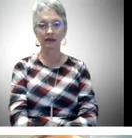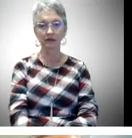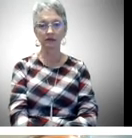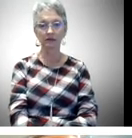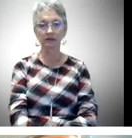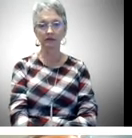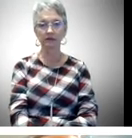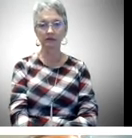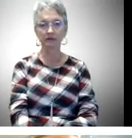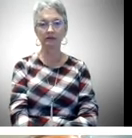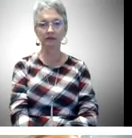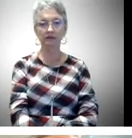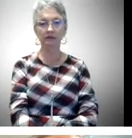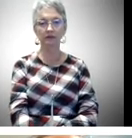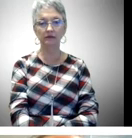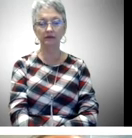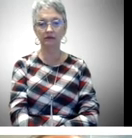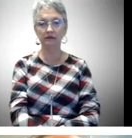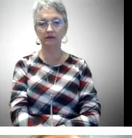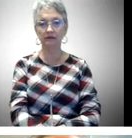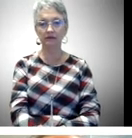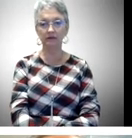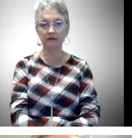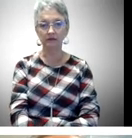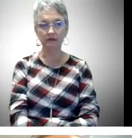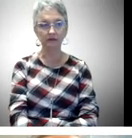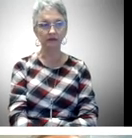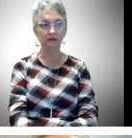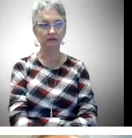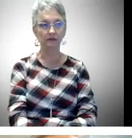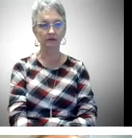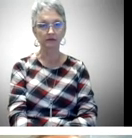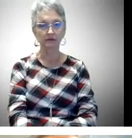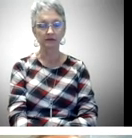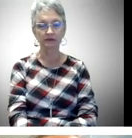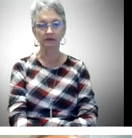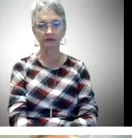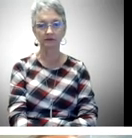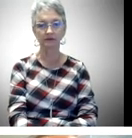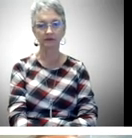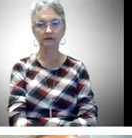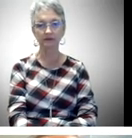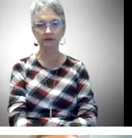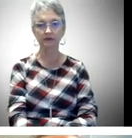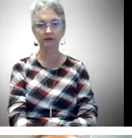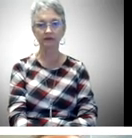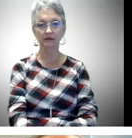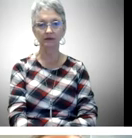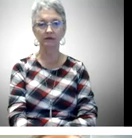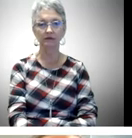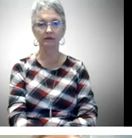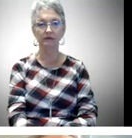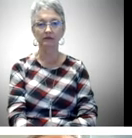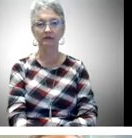a supported decision-making agreement. And so when we got pushback on supported decision-making, because all the lawyers were freaking